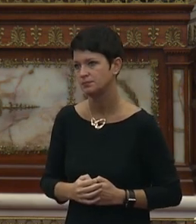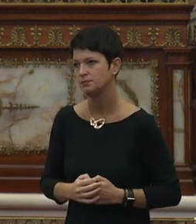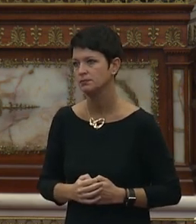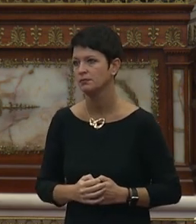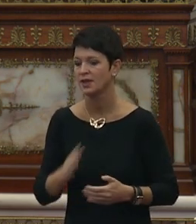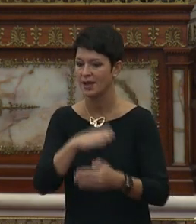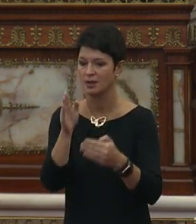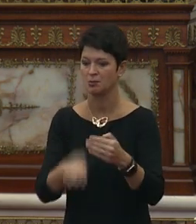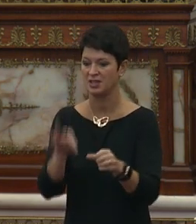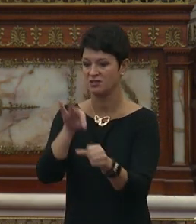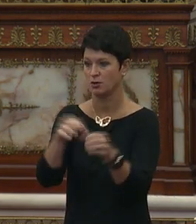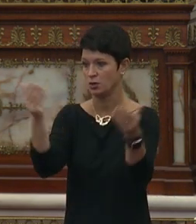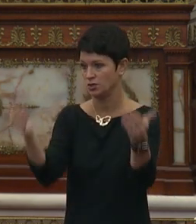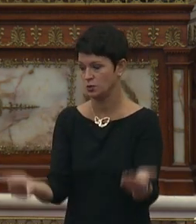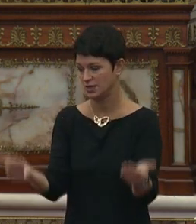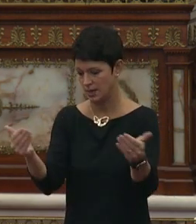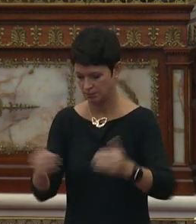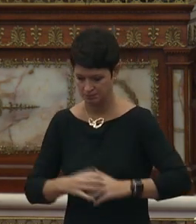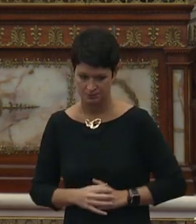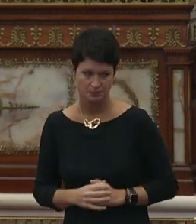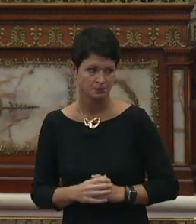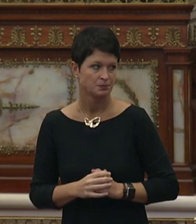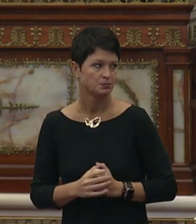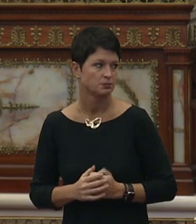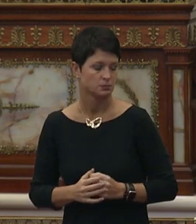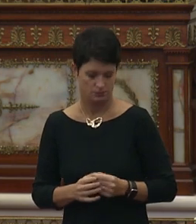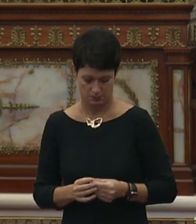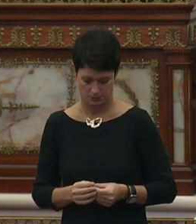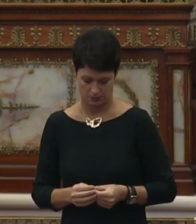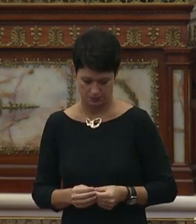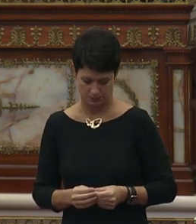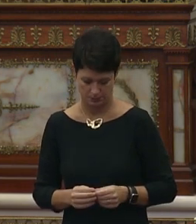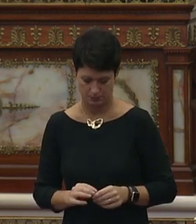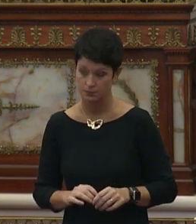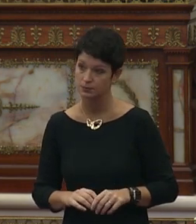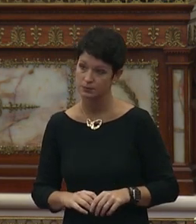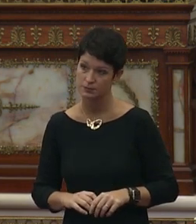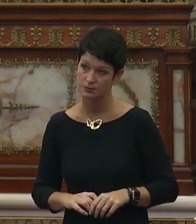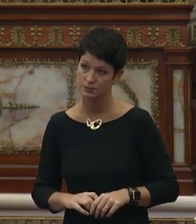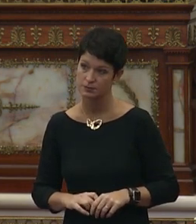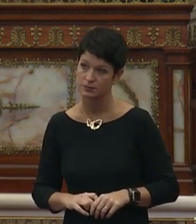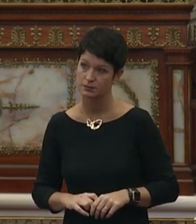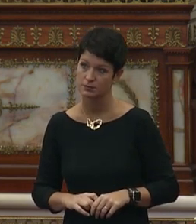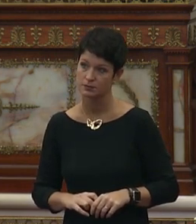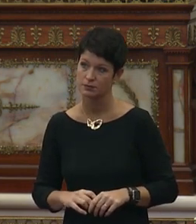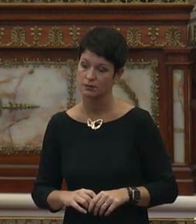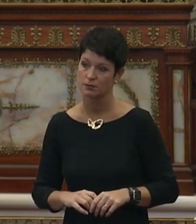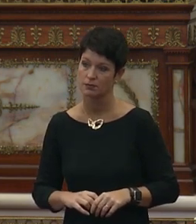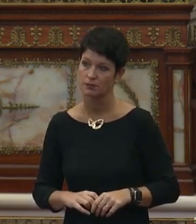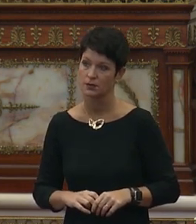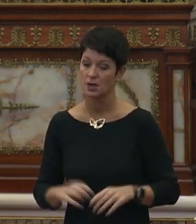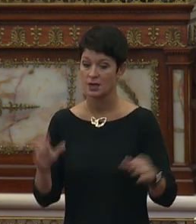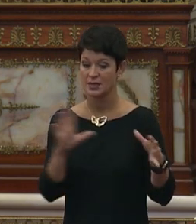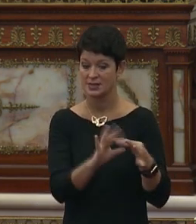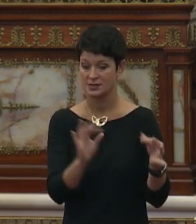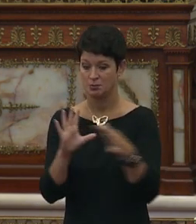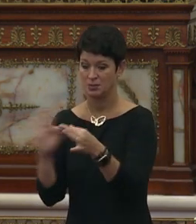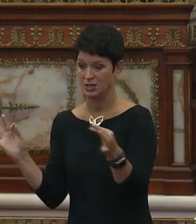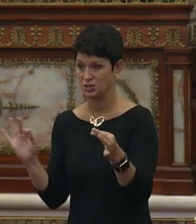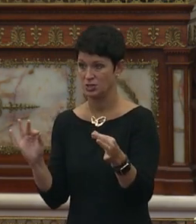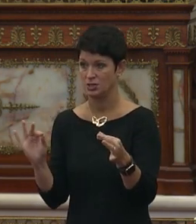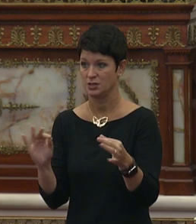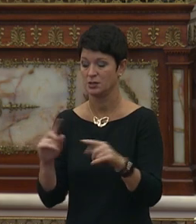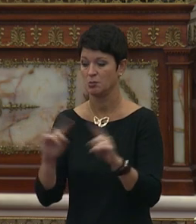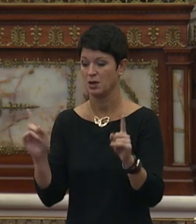That completes our calendar for today. And here, prior to recognizing the speeches and members